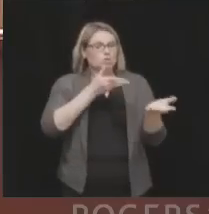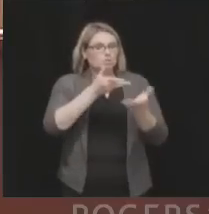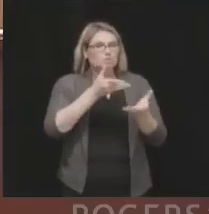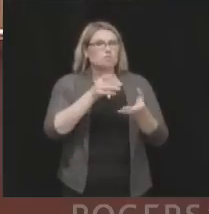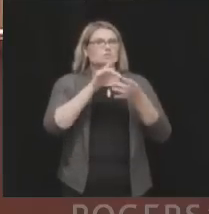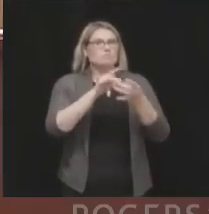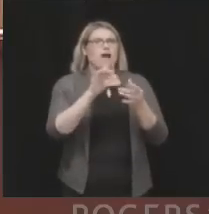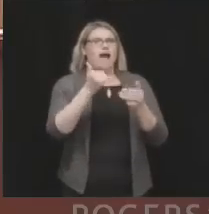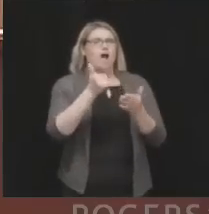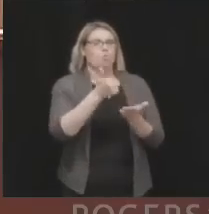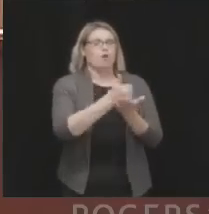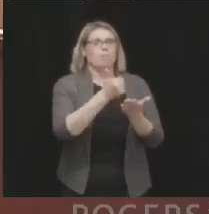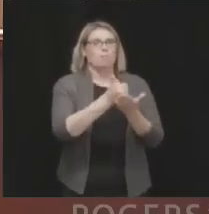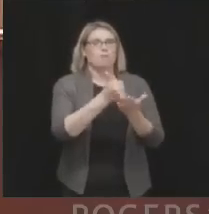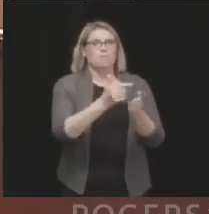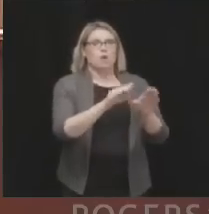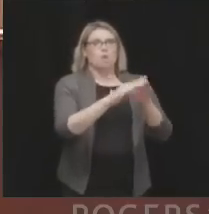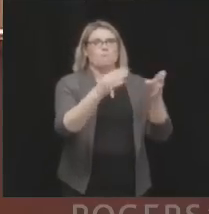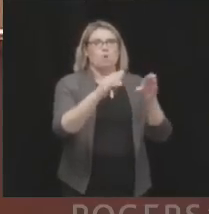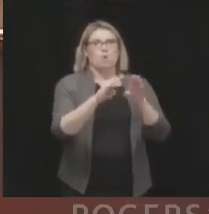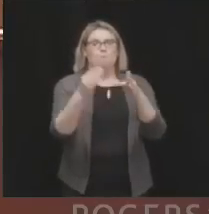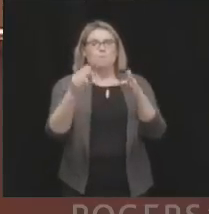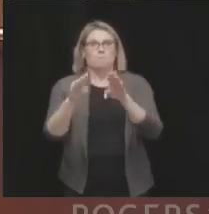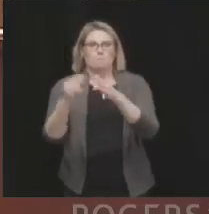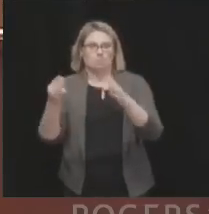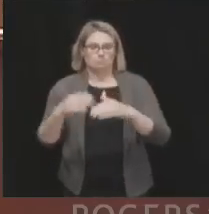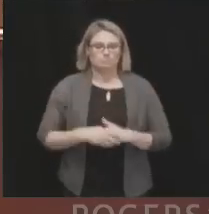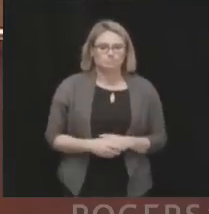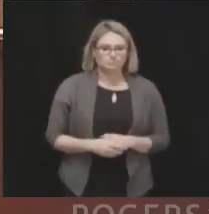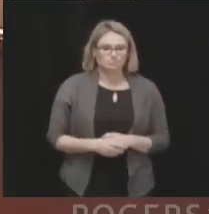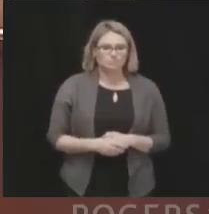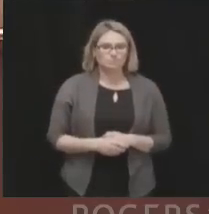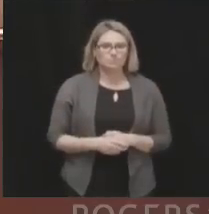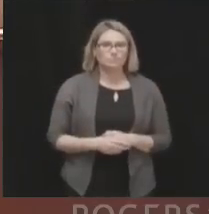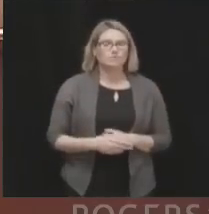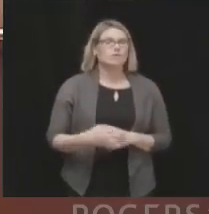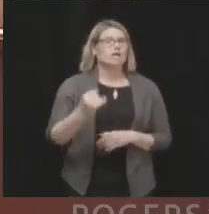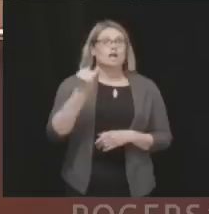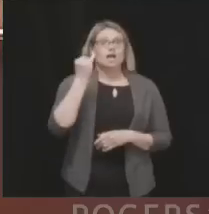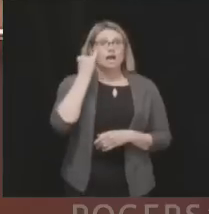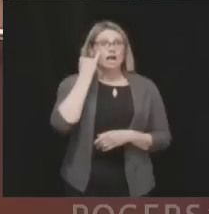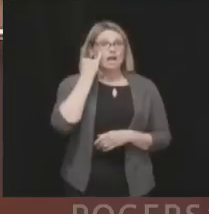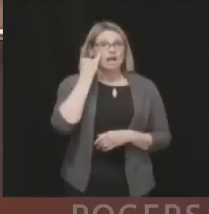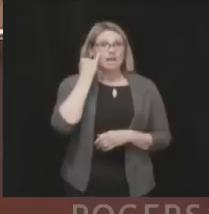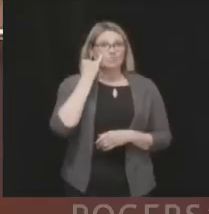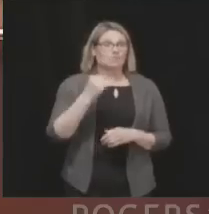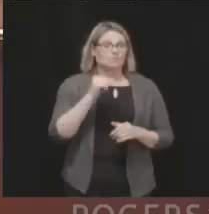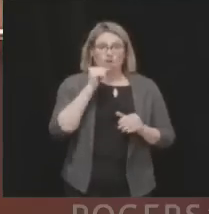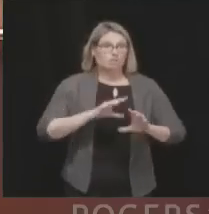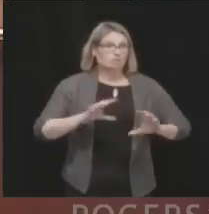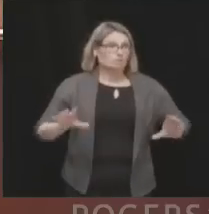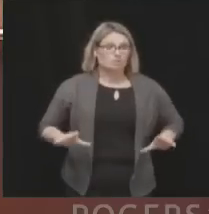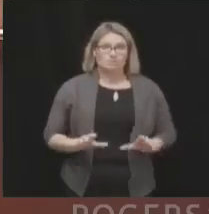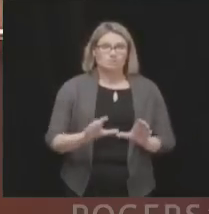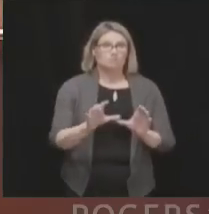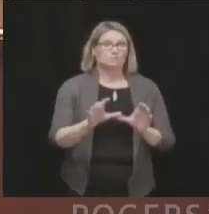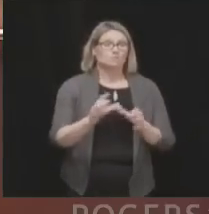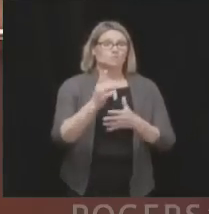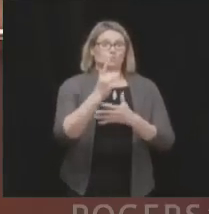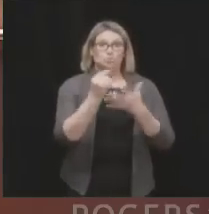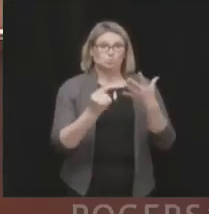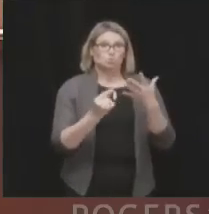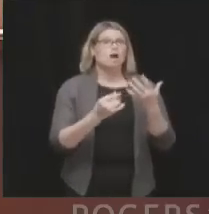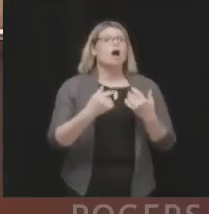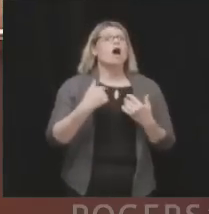maintain that 2 meters of physical distancing, the distance that the virus cannot cross. Again, in circumstances where